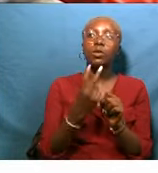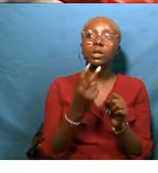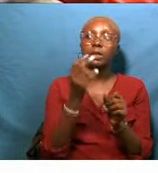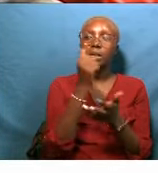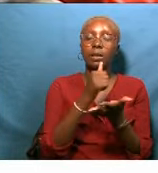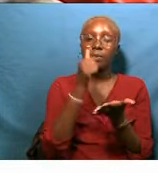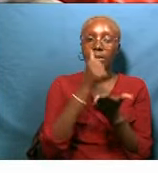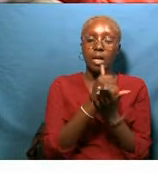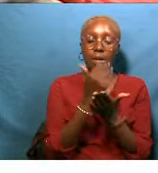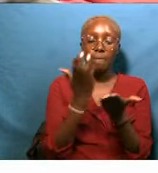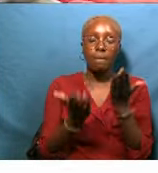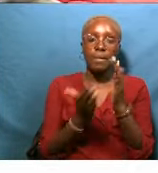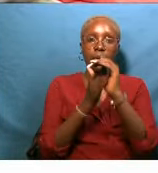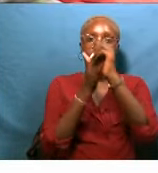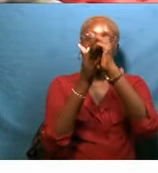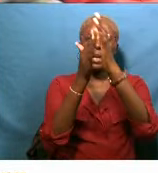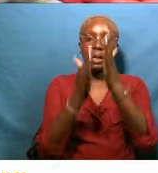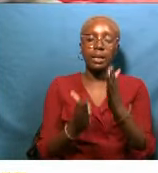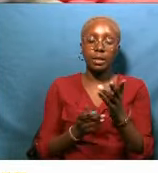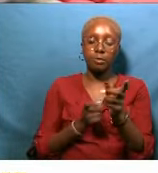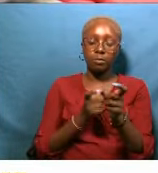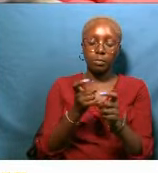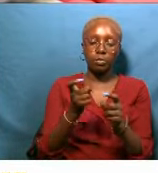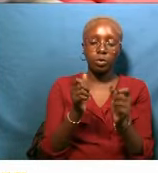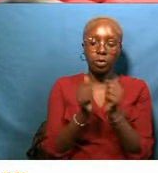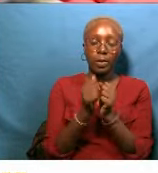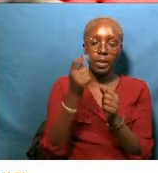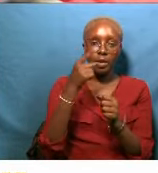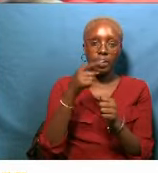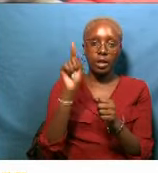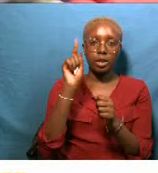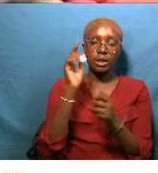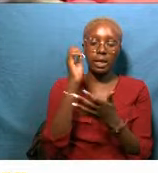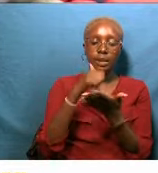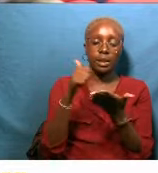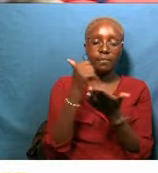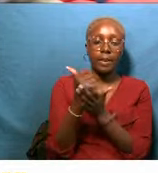May the leaders of our country rule with righteousness.